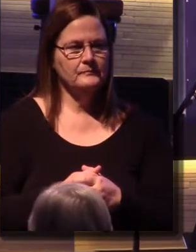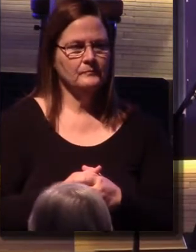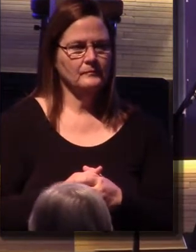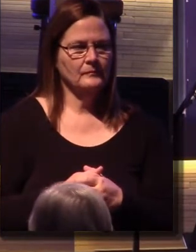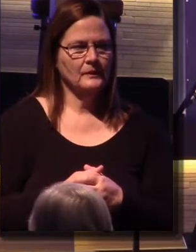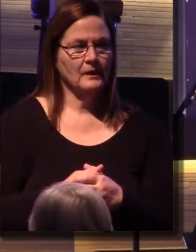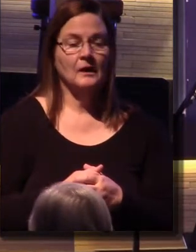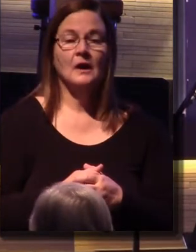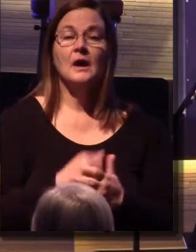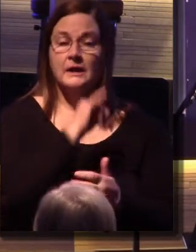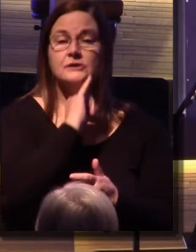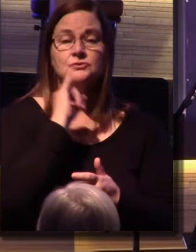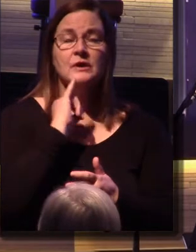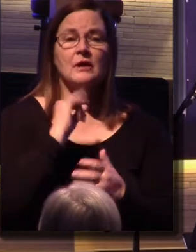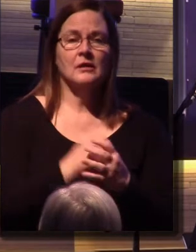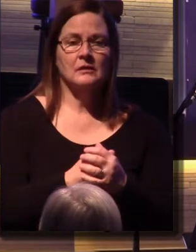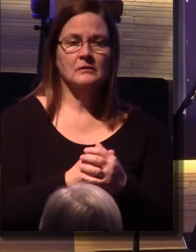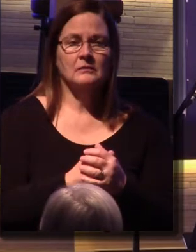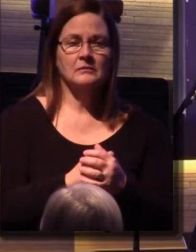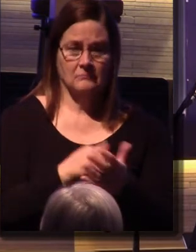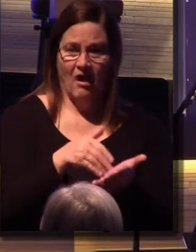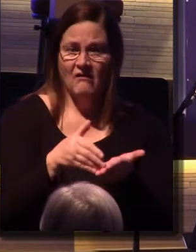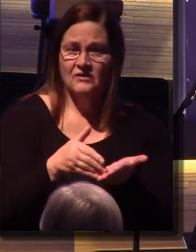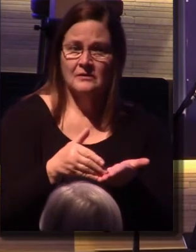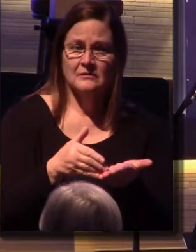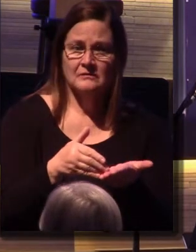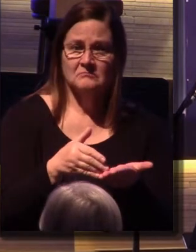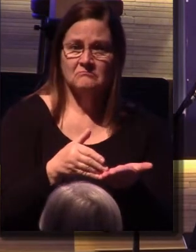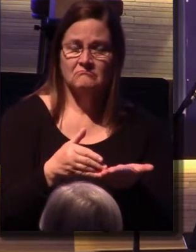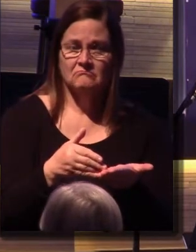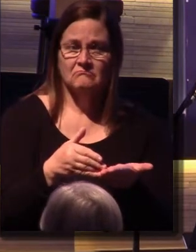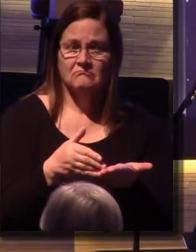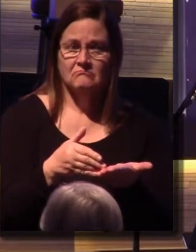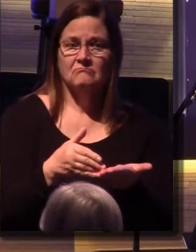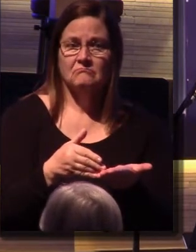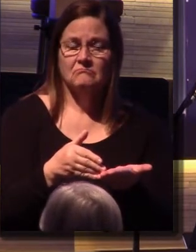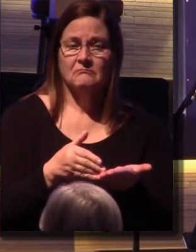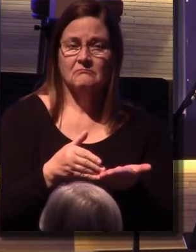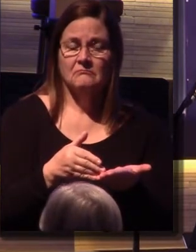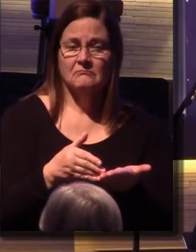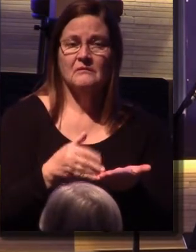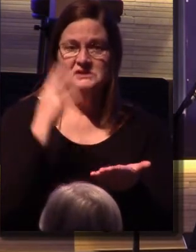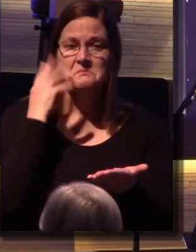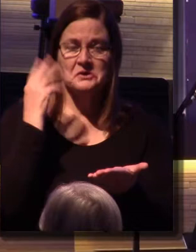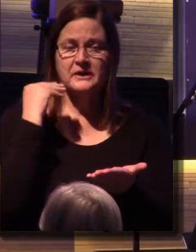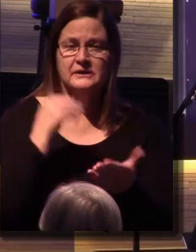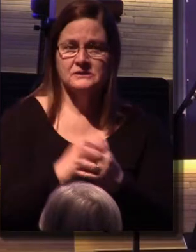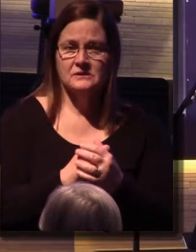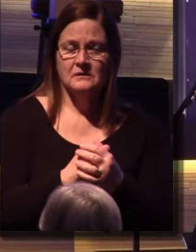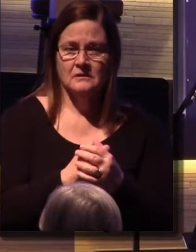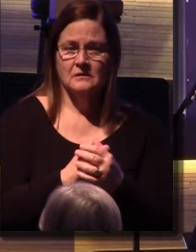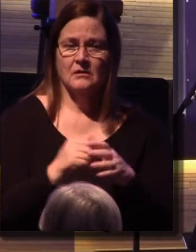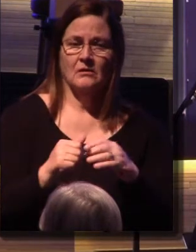And the fact of the matter is that Israel often lived in our history in